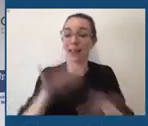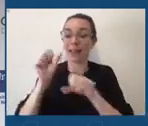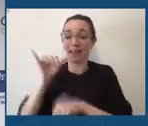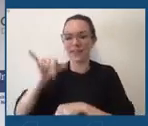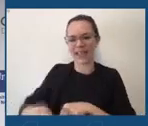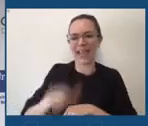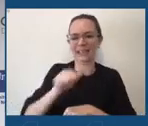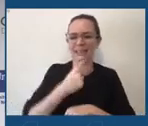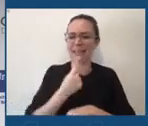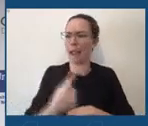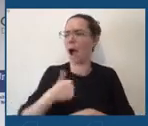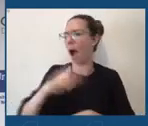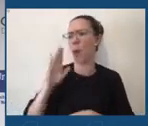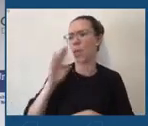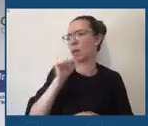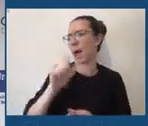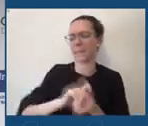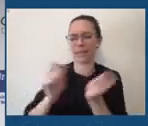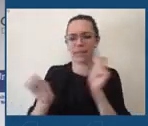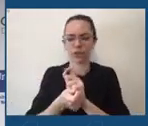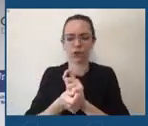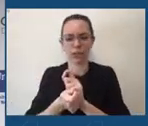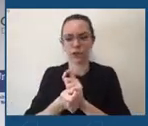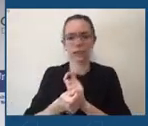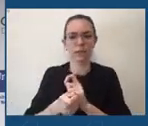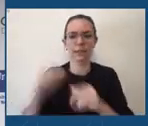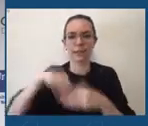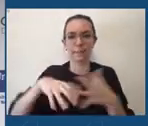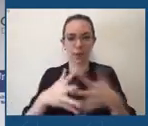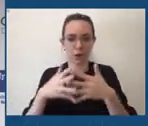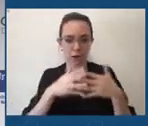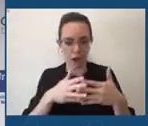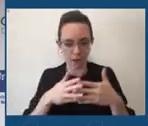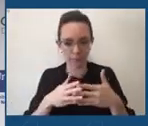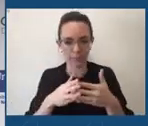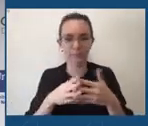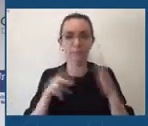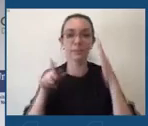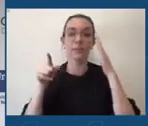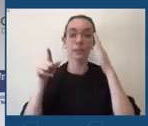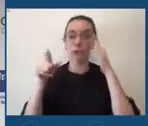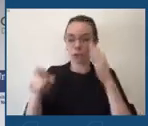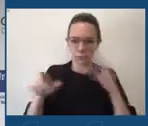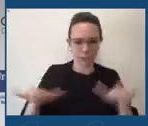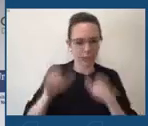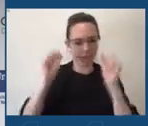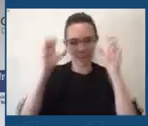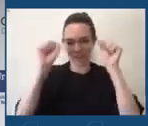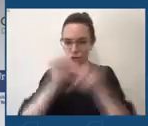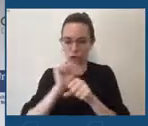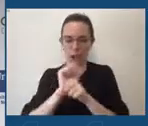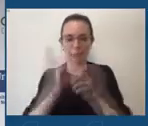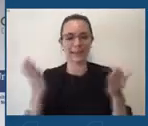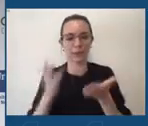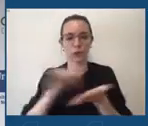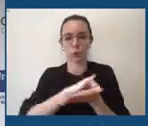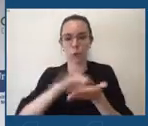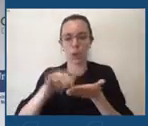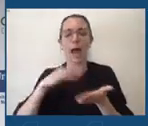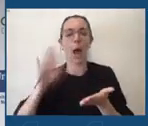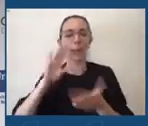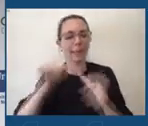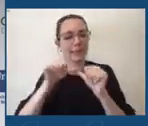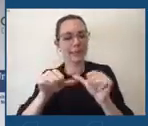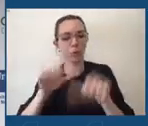protect Americans. You have done an amazing job, Reverend Al, but I want to back you up here in the state of New York, and I will continue to call them out. So I